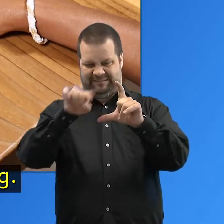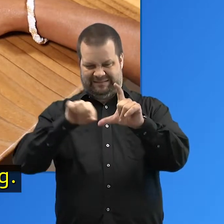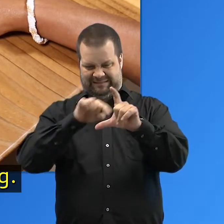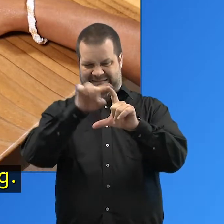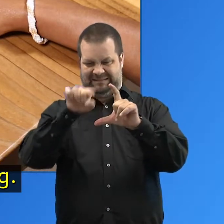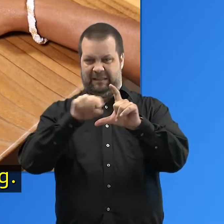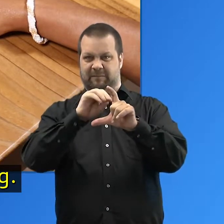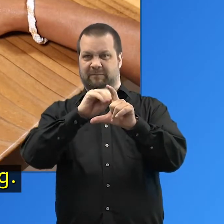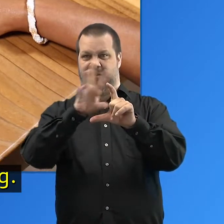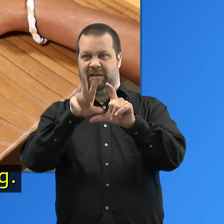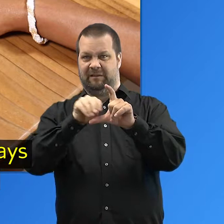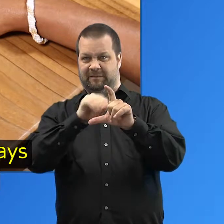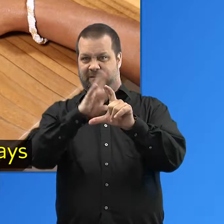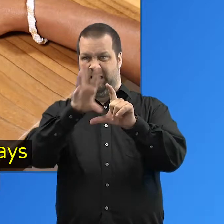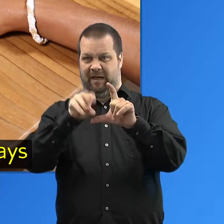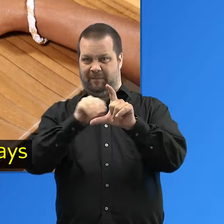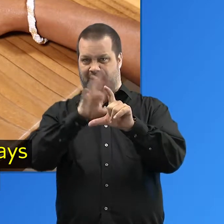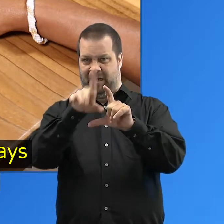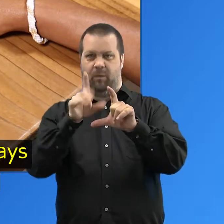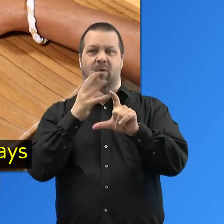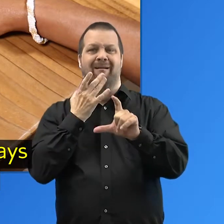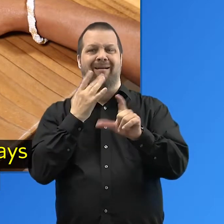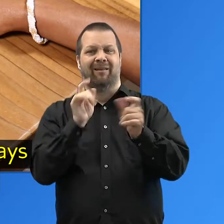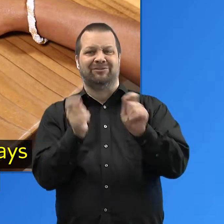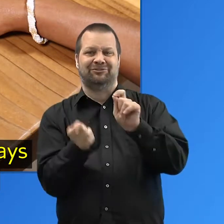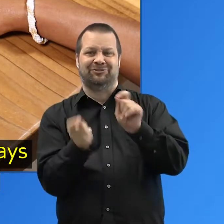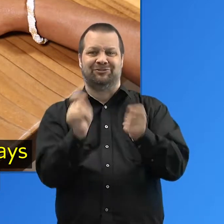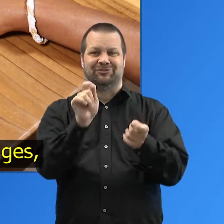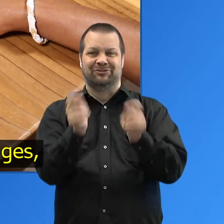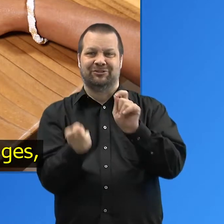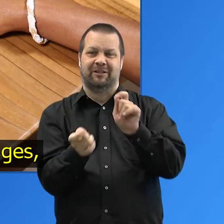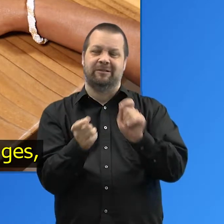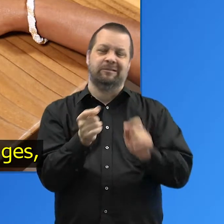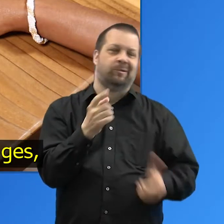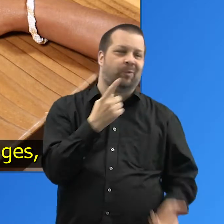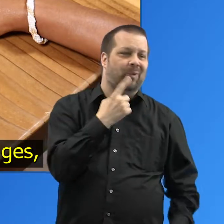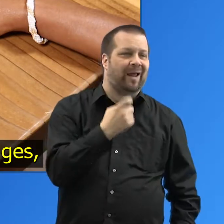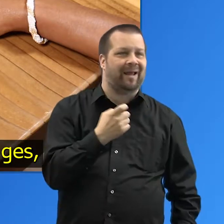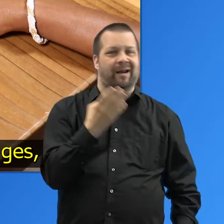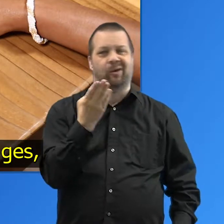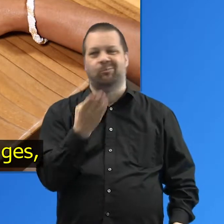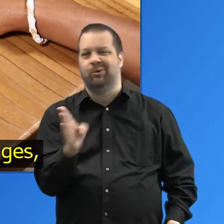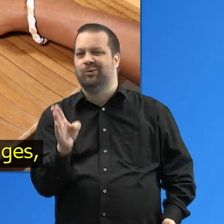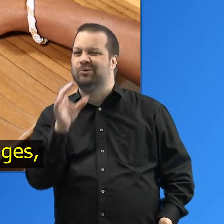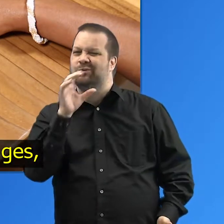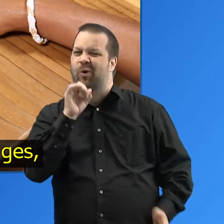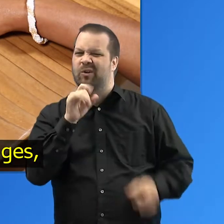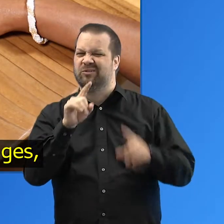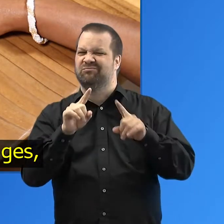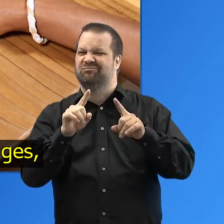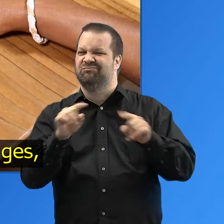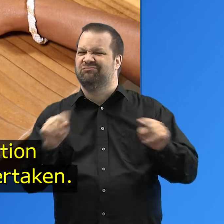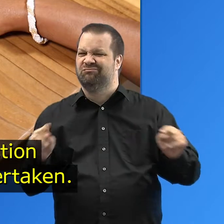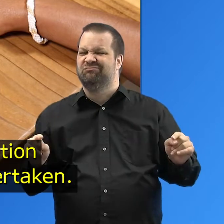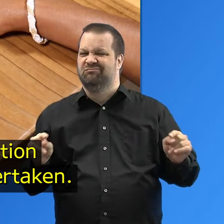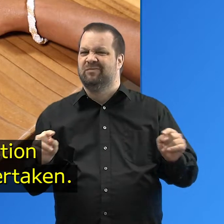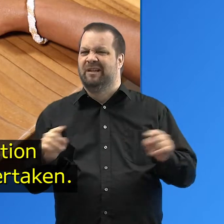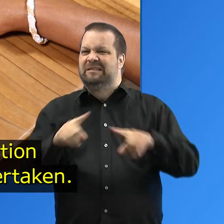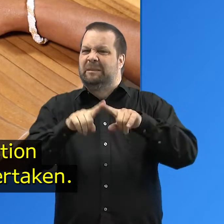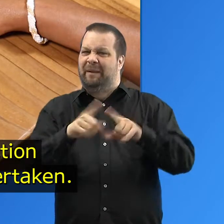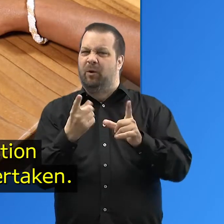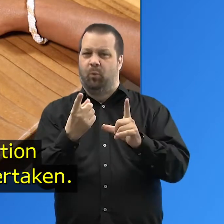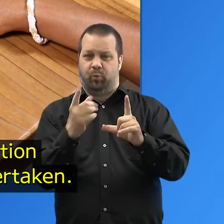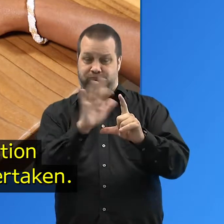a light ring. The light ring displays different colors like reds, blues, oranges, etc., depending